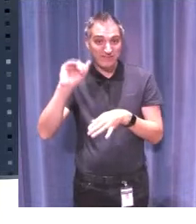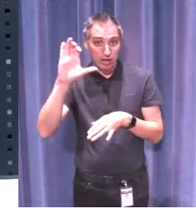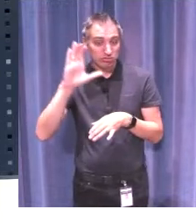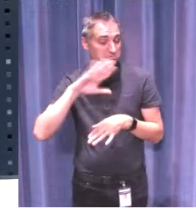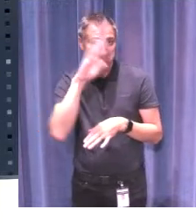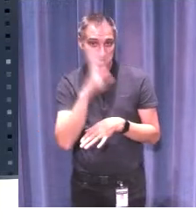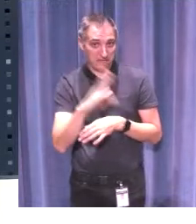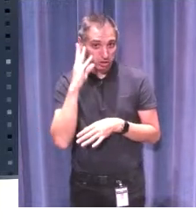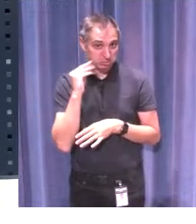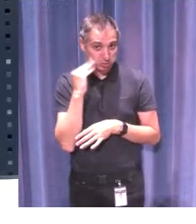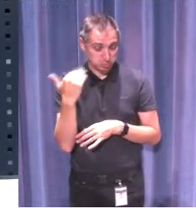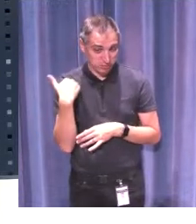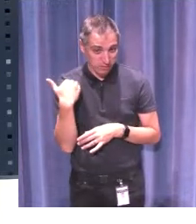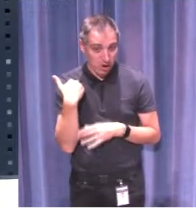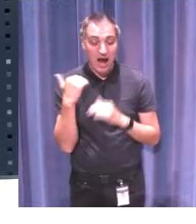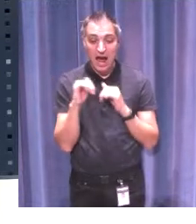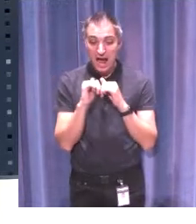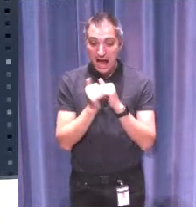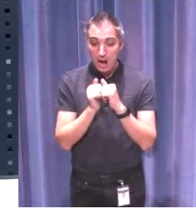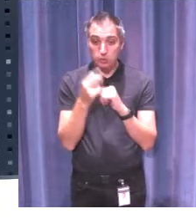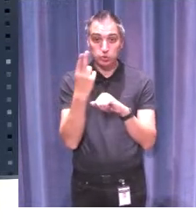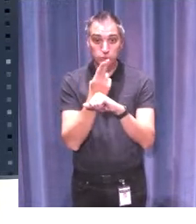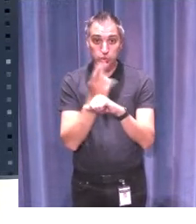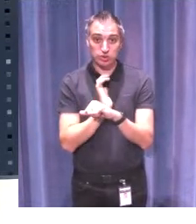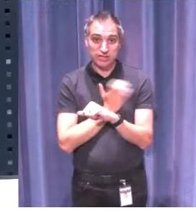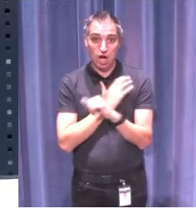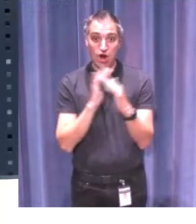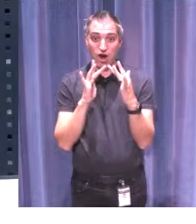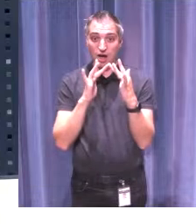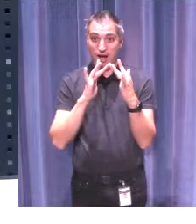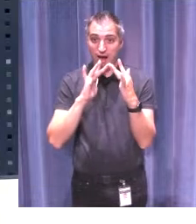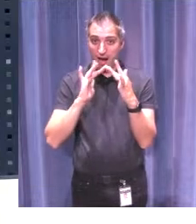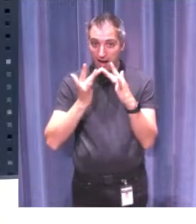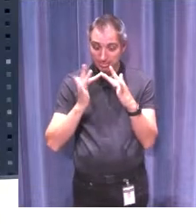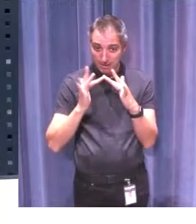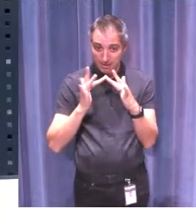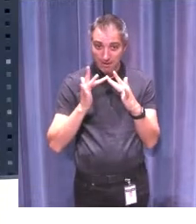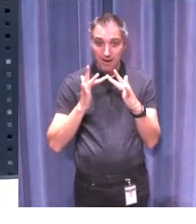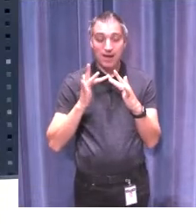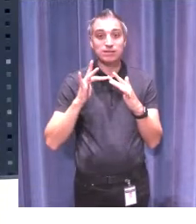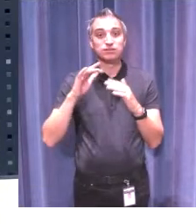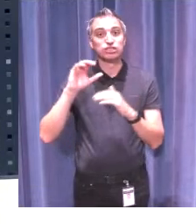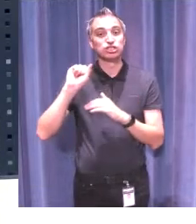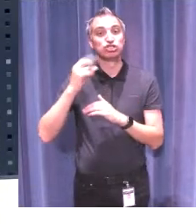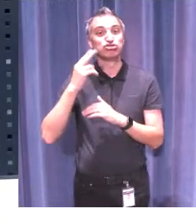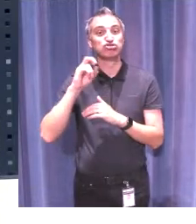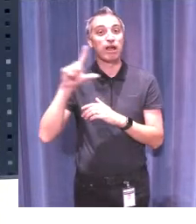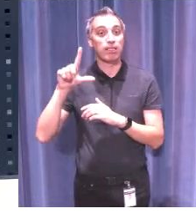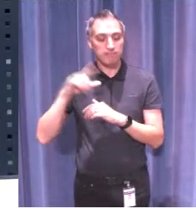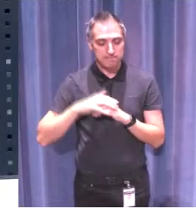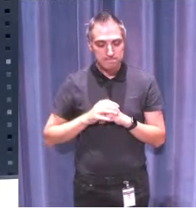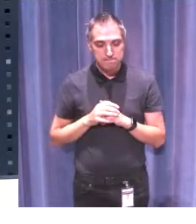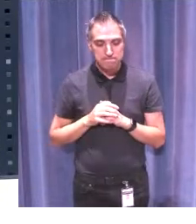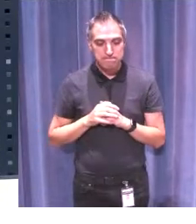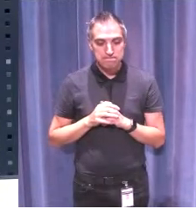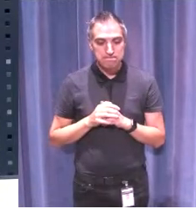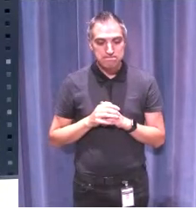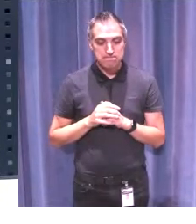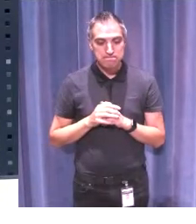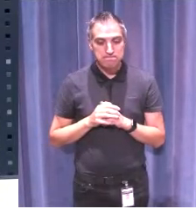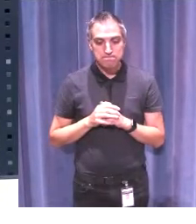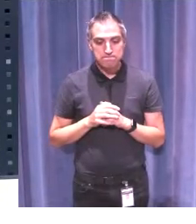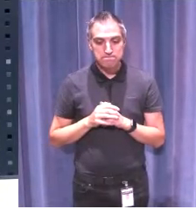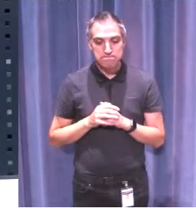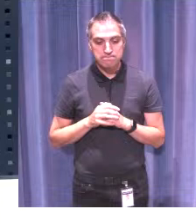had on utilizing our online shell. And we deployed several other specific